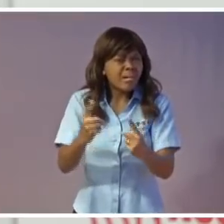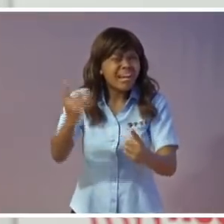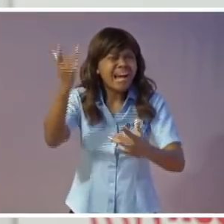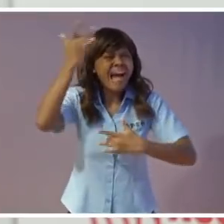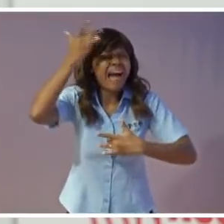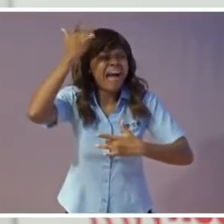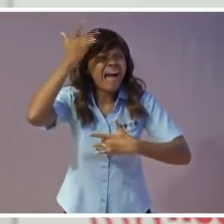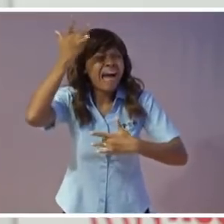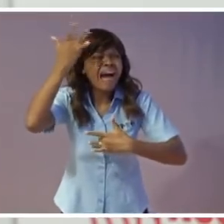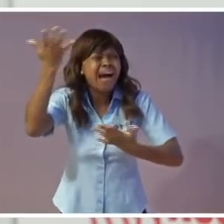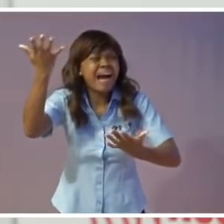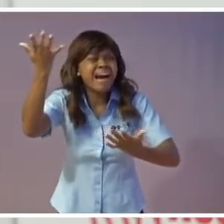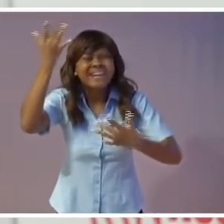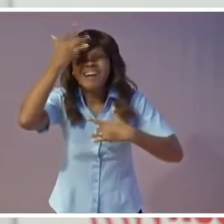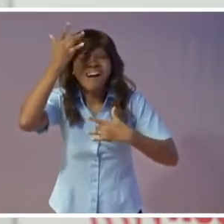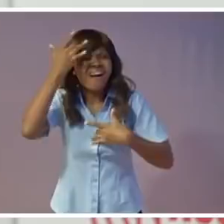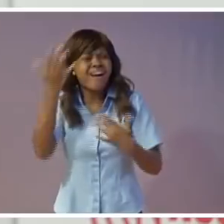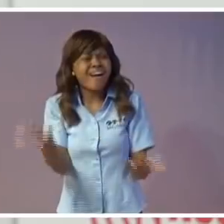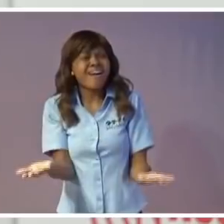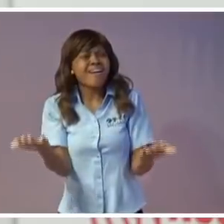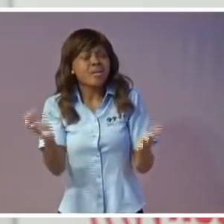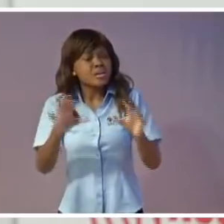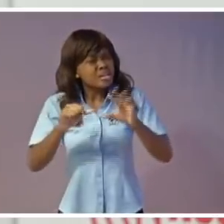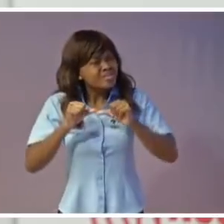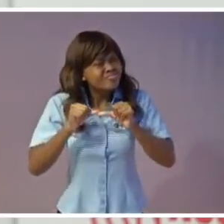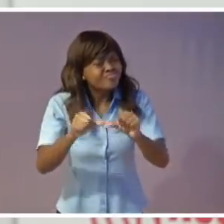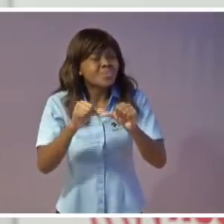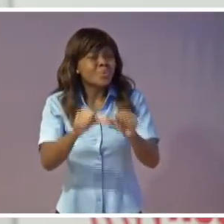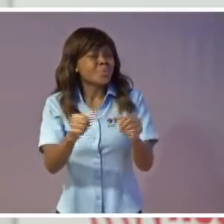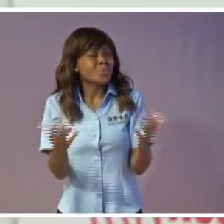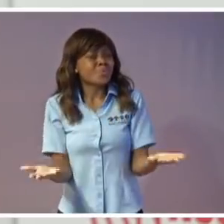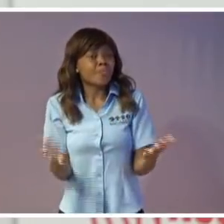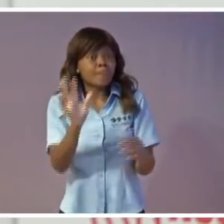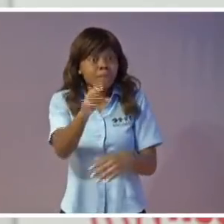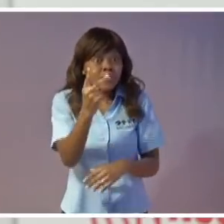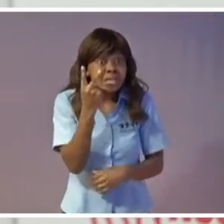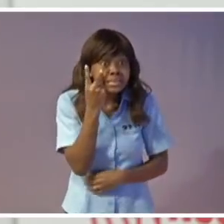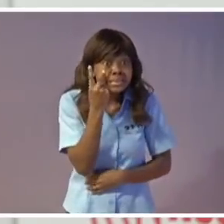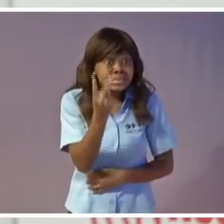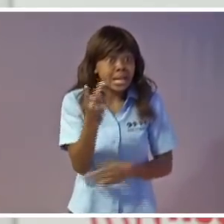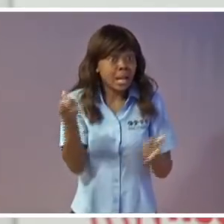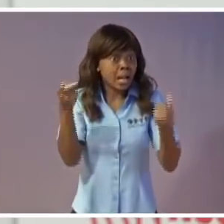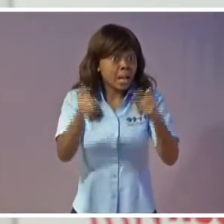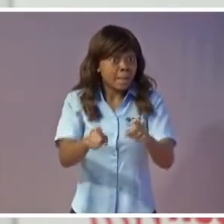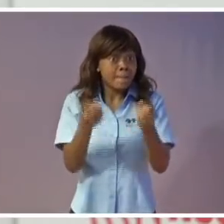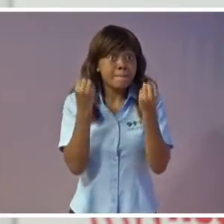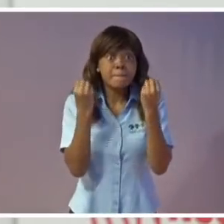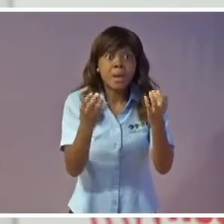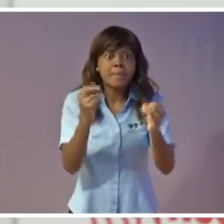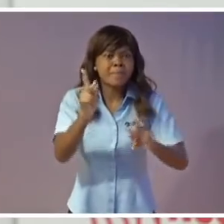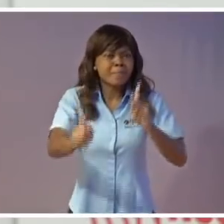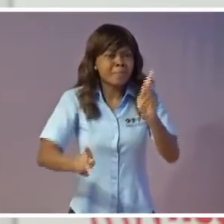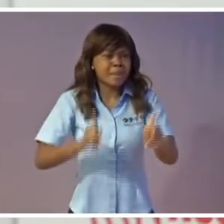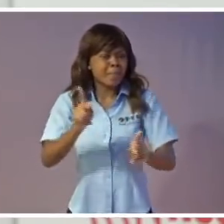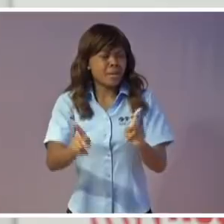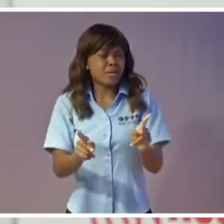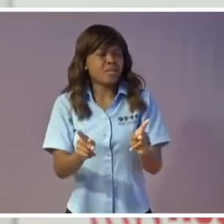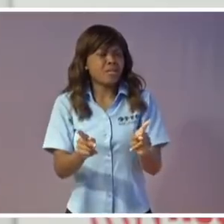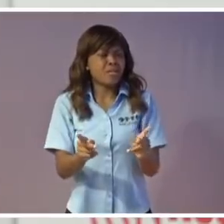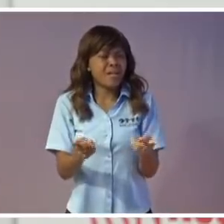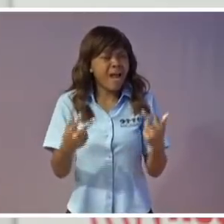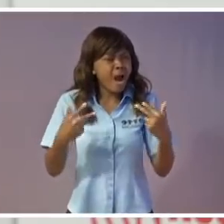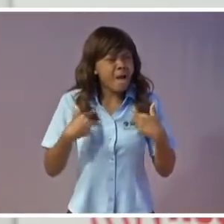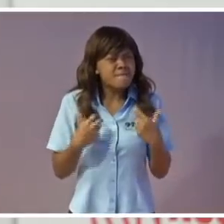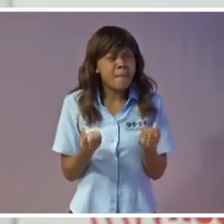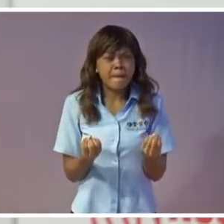We continue to see a significant number of persons with risk factors. That is, they are not